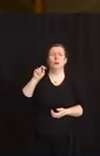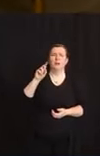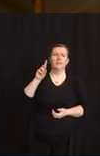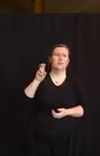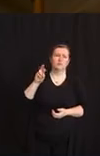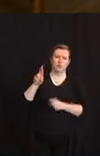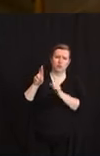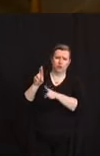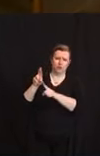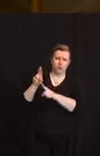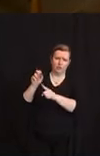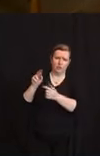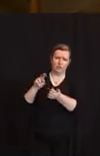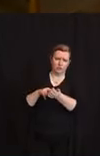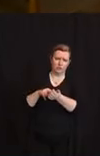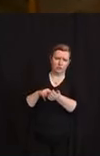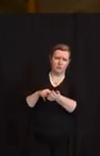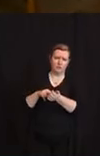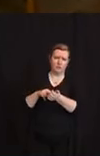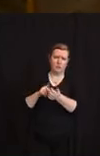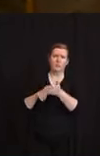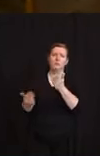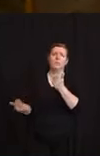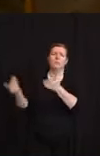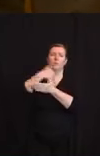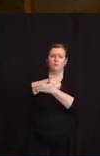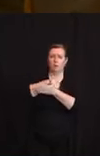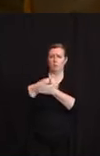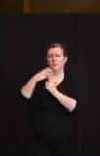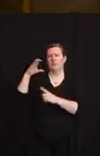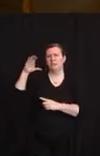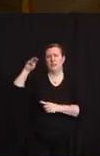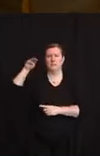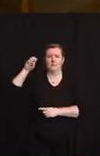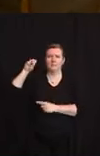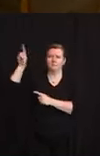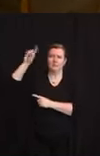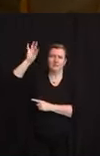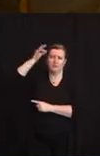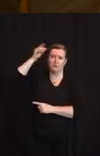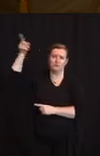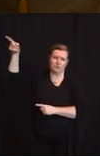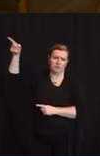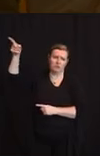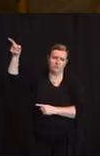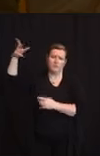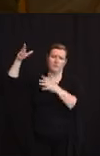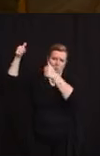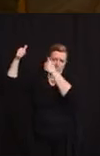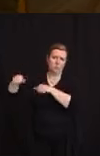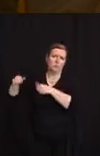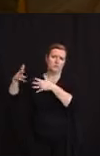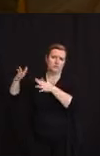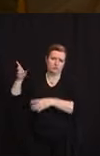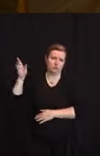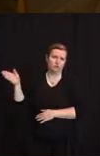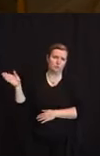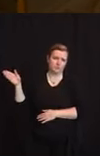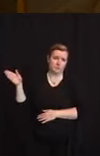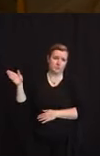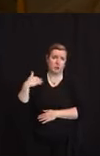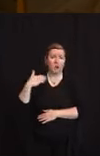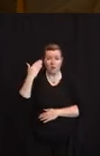CMS, they'll post that. And I don't know what their time frame is. I know that the survey team is working on the